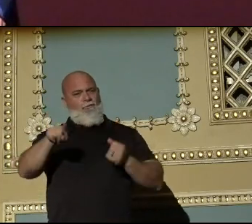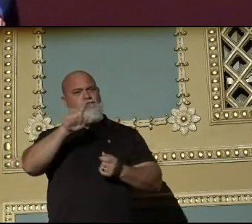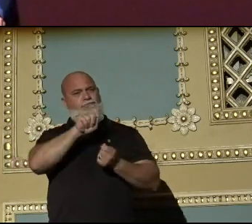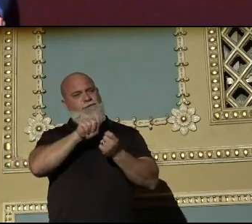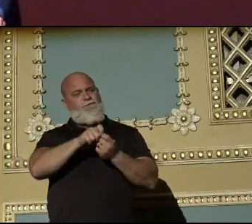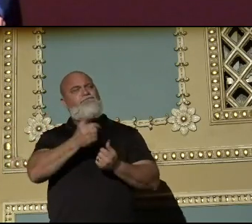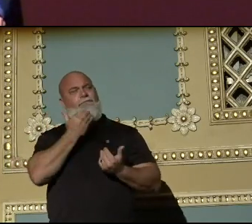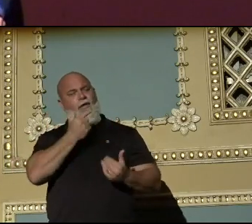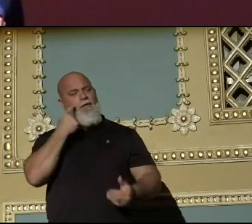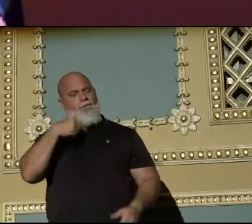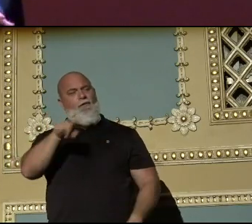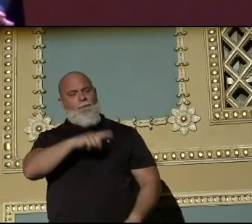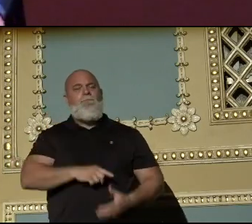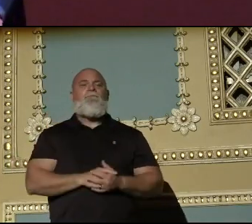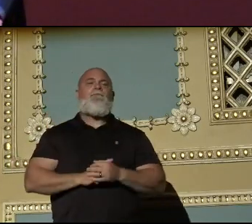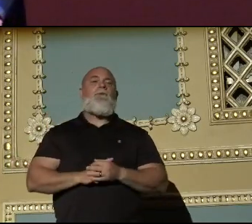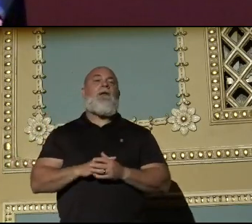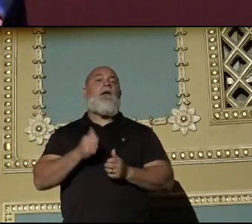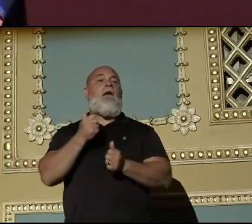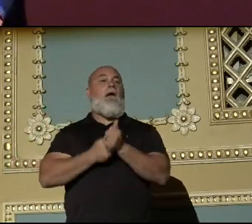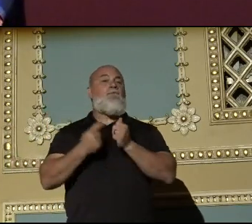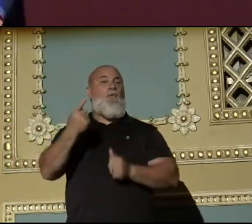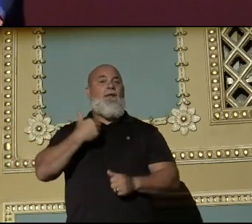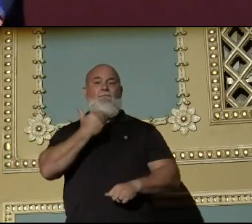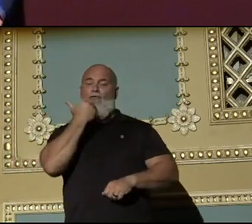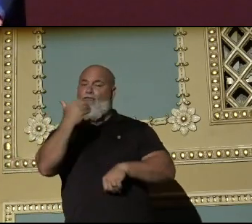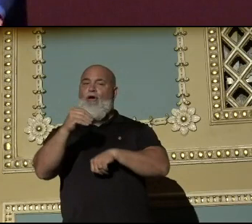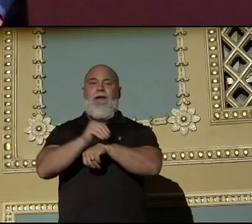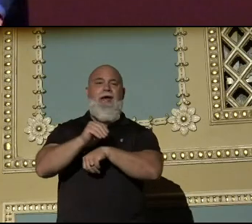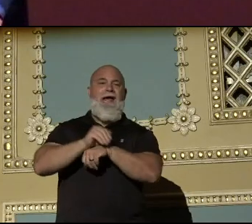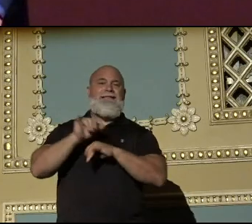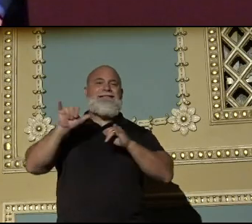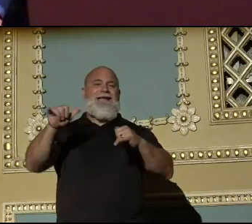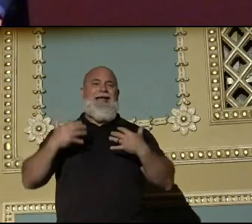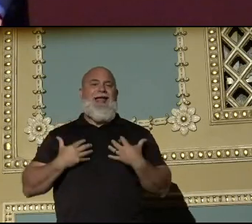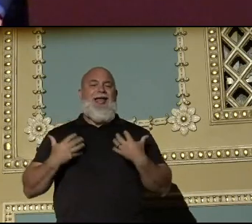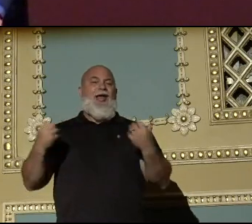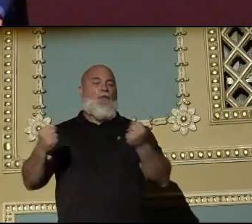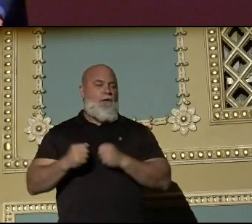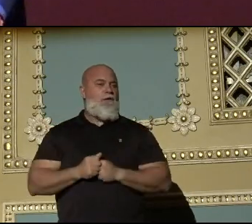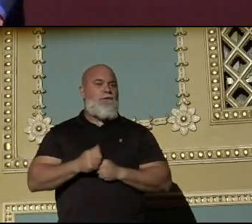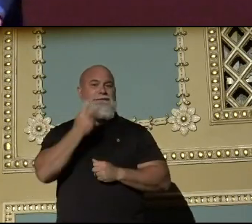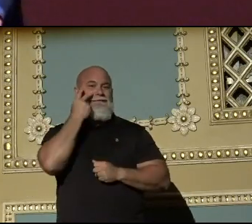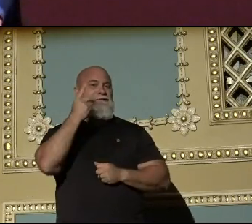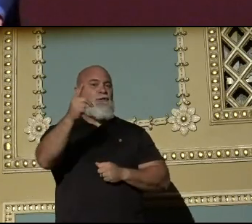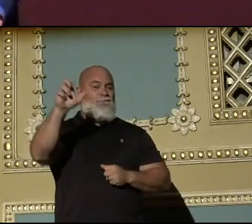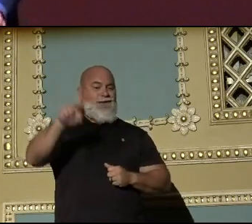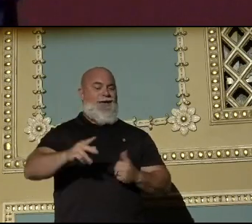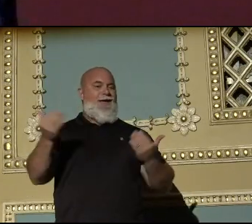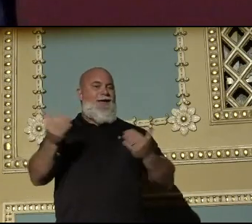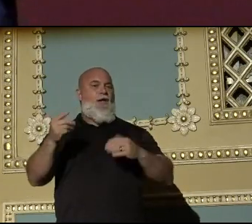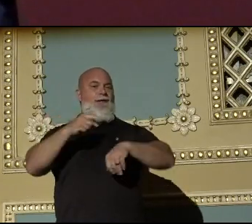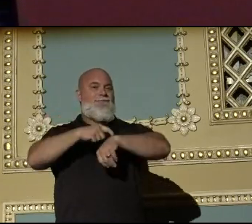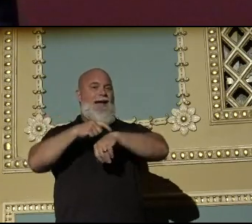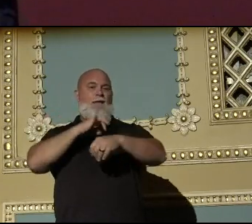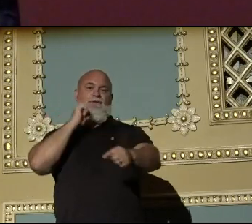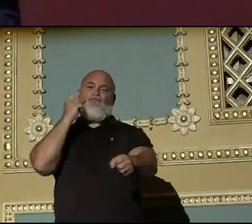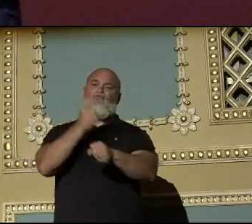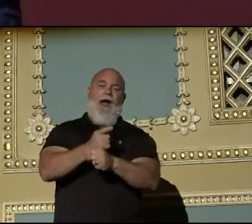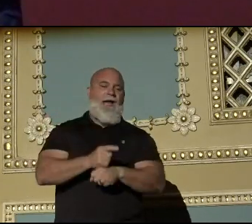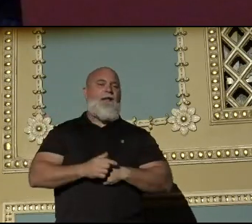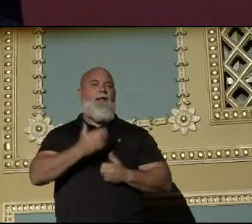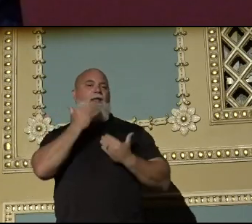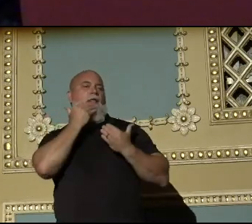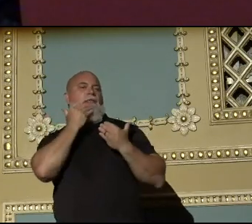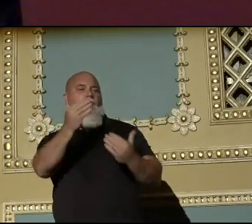particularly. So, everybody have a good night, stay healthy, and we'll see you back here when the time is right.